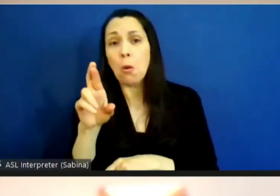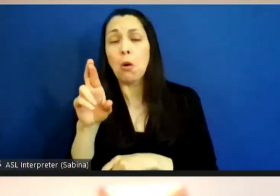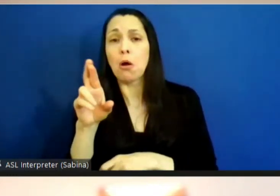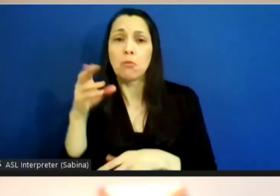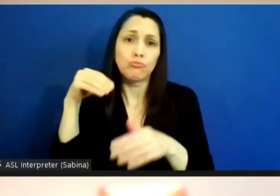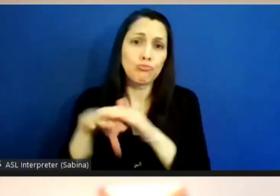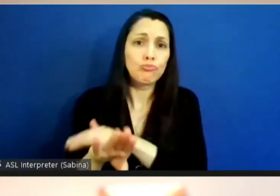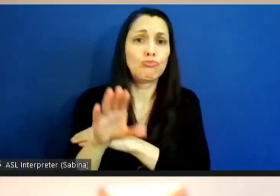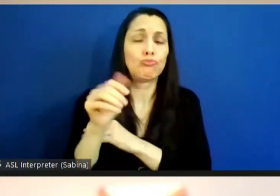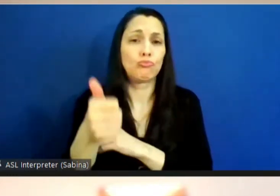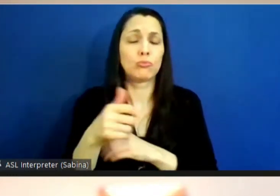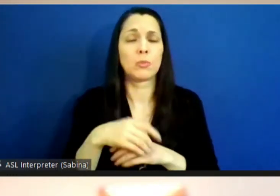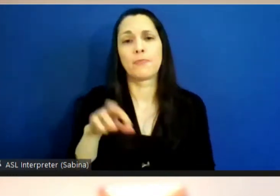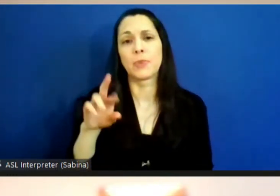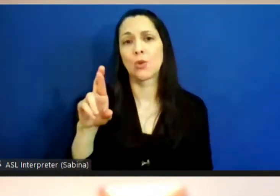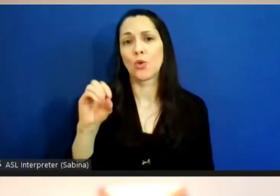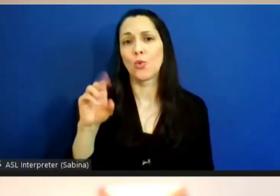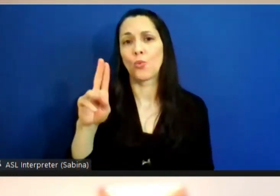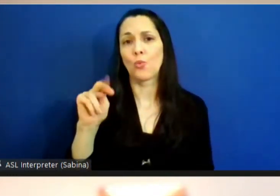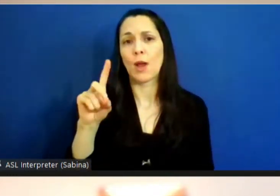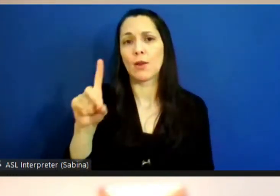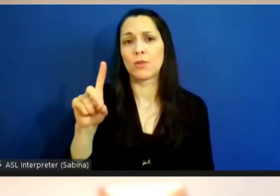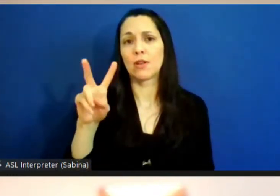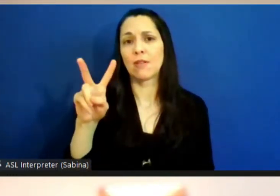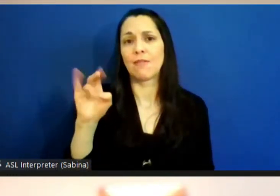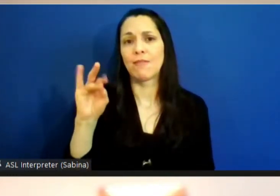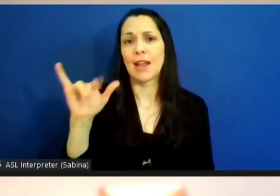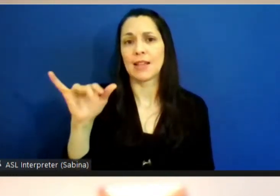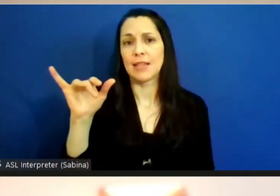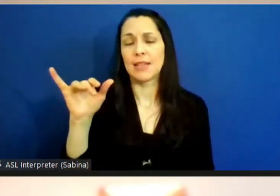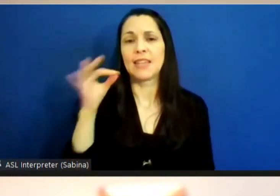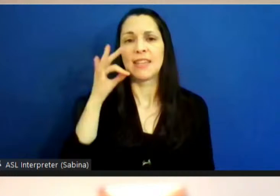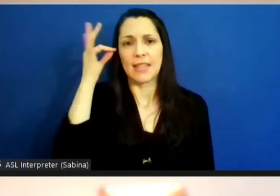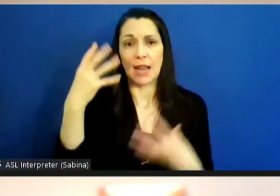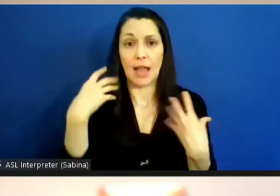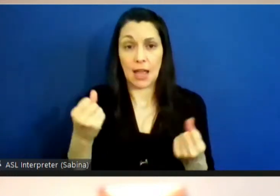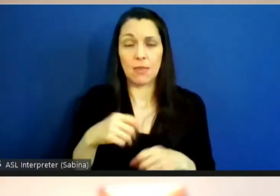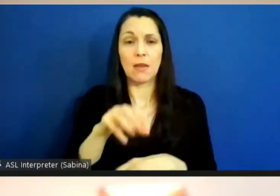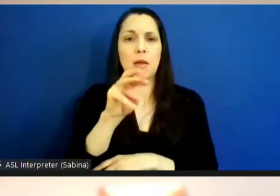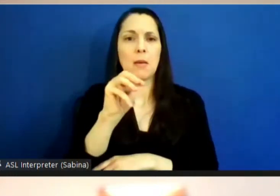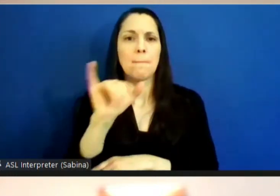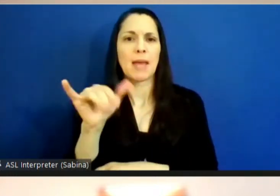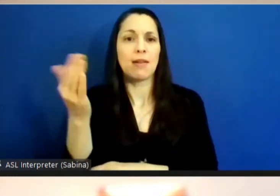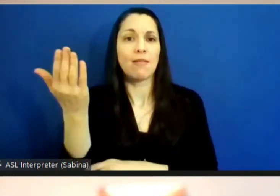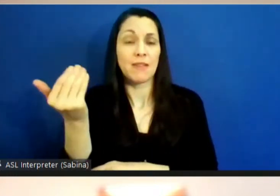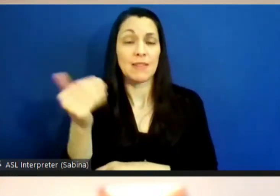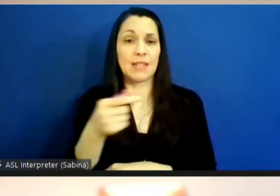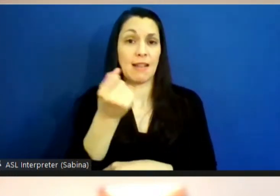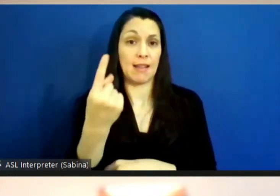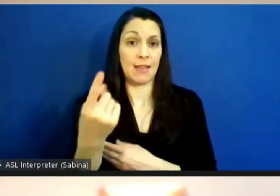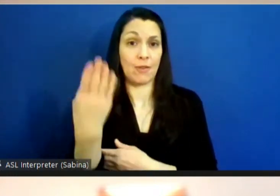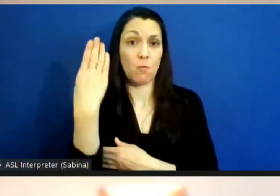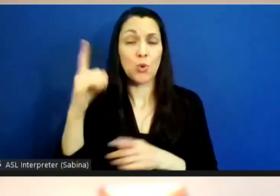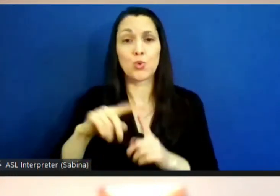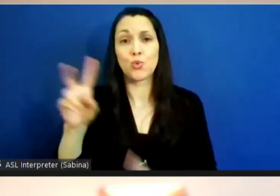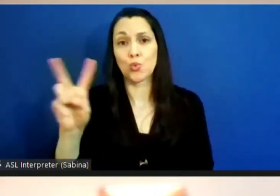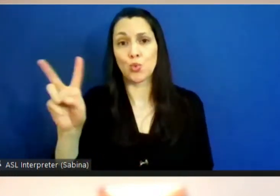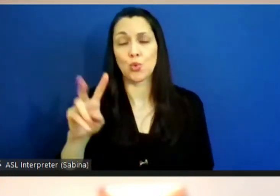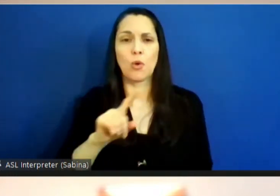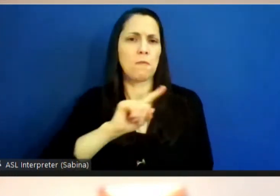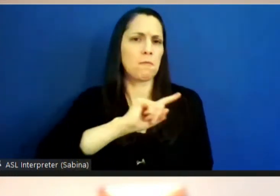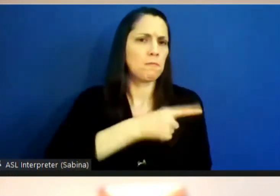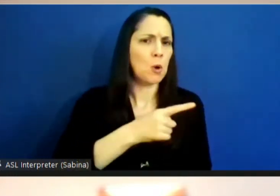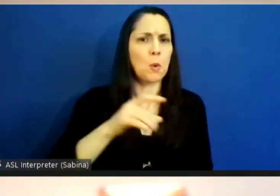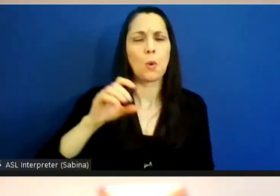Indian Health, scheduled on May 15th, 11 a.m. to 2 p.m. First or second